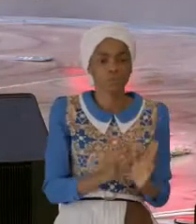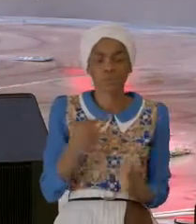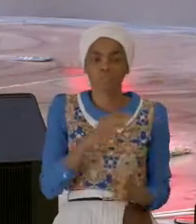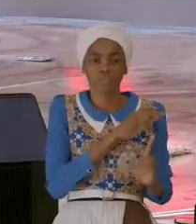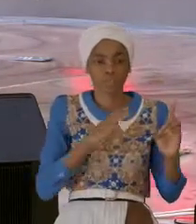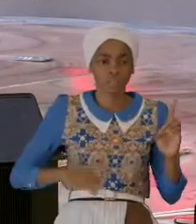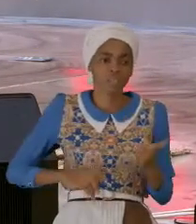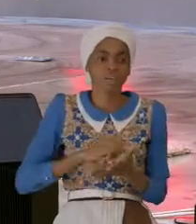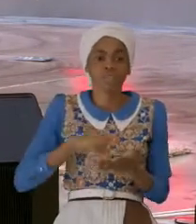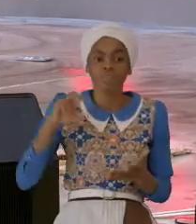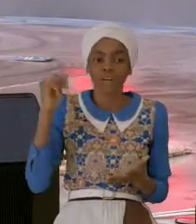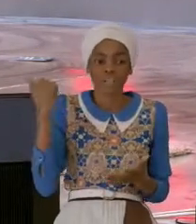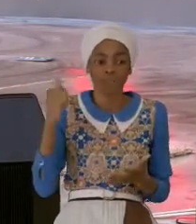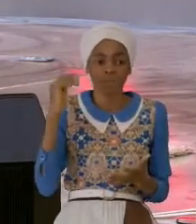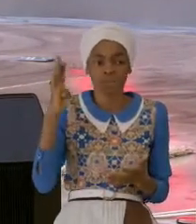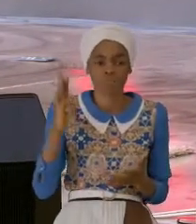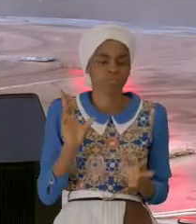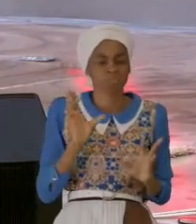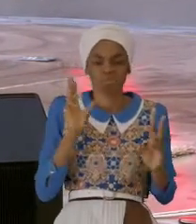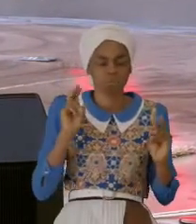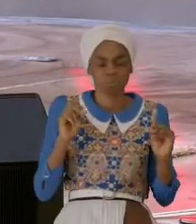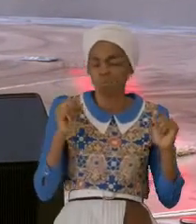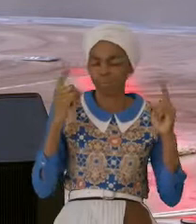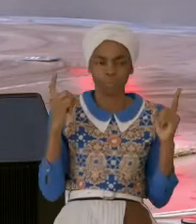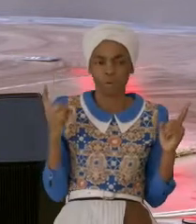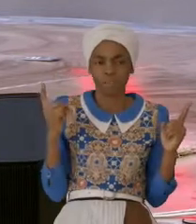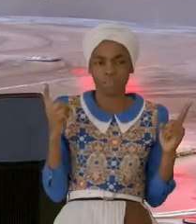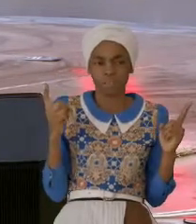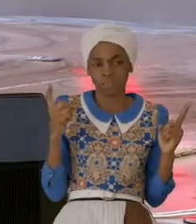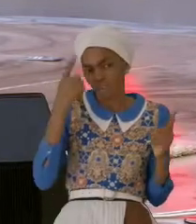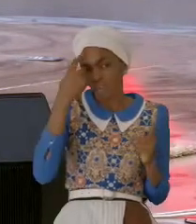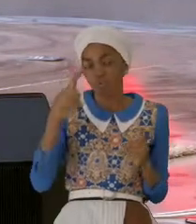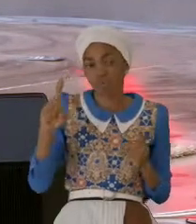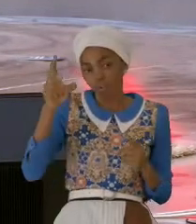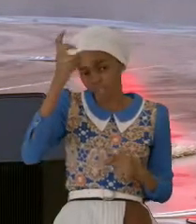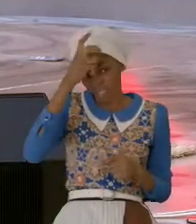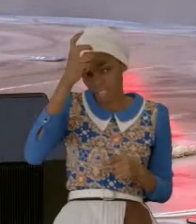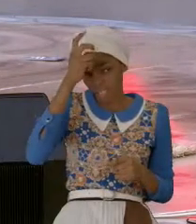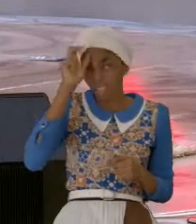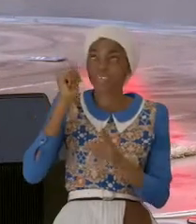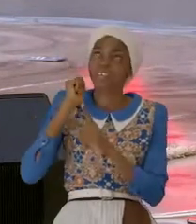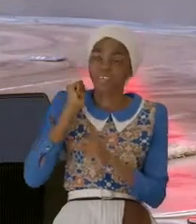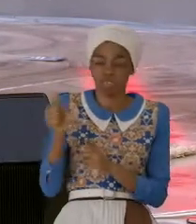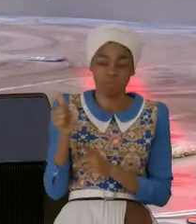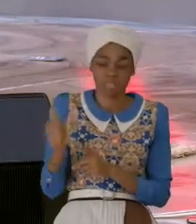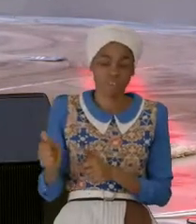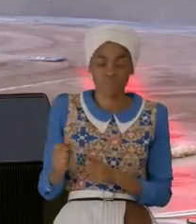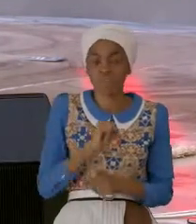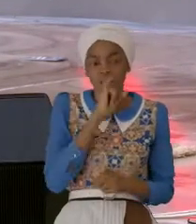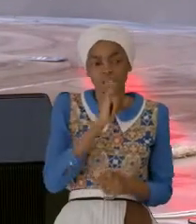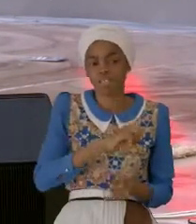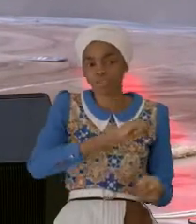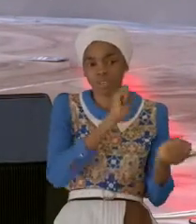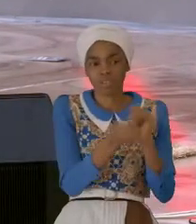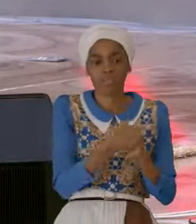and no marvel, anybody can do that, for Satan himself is transformed into